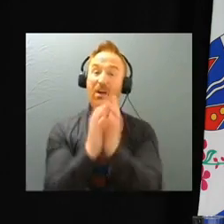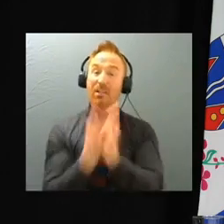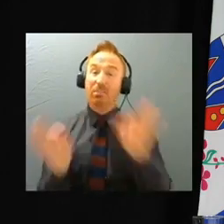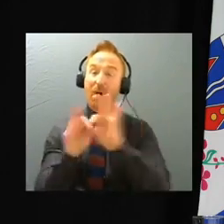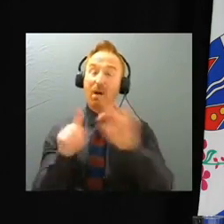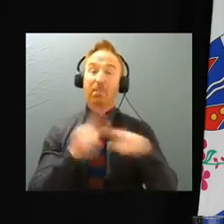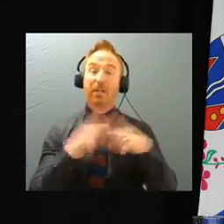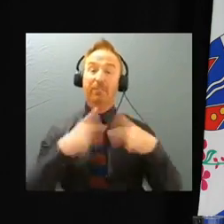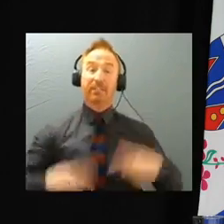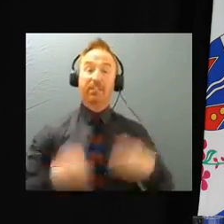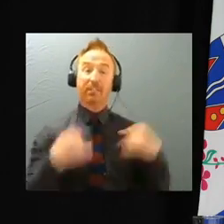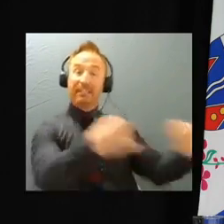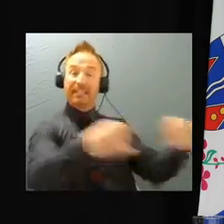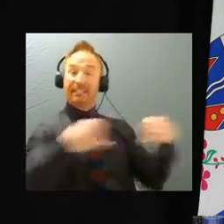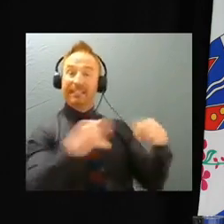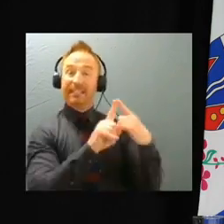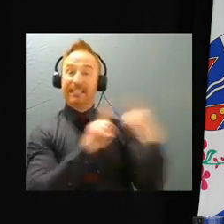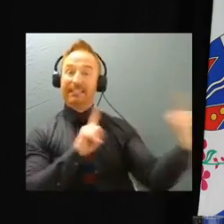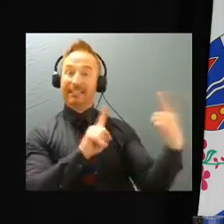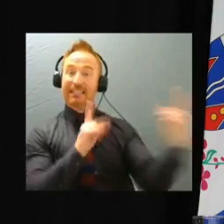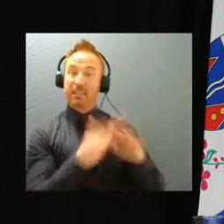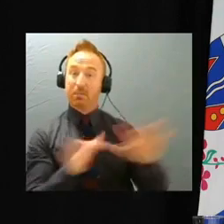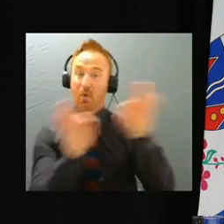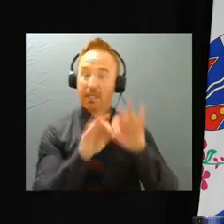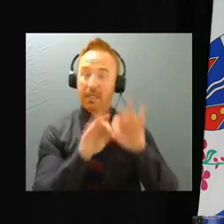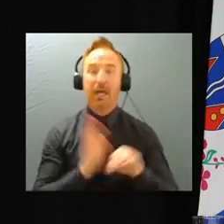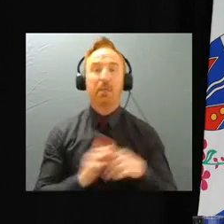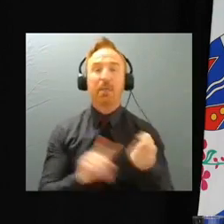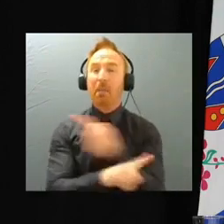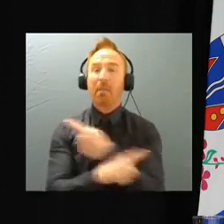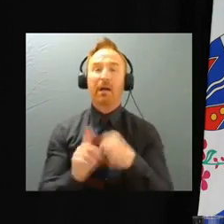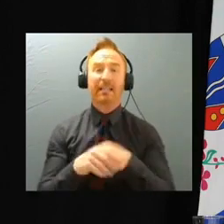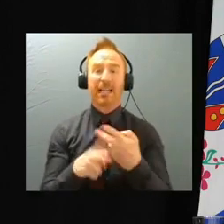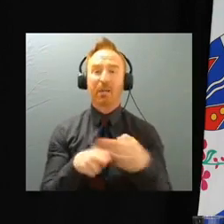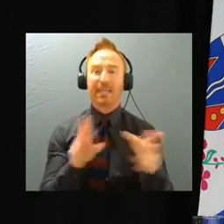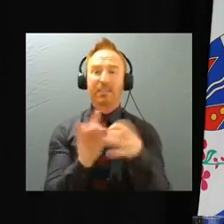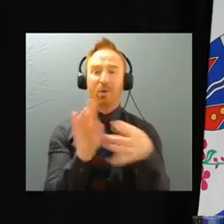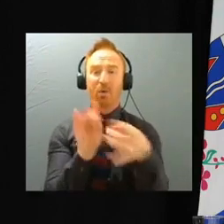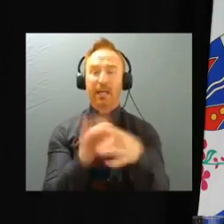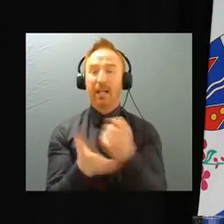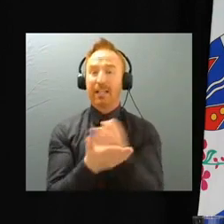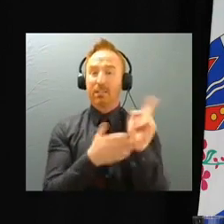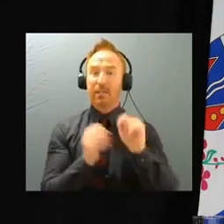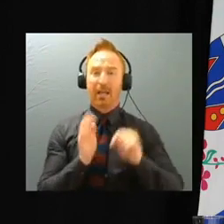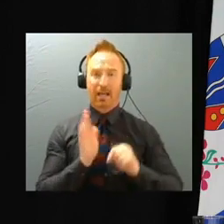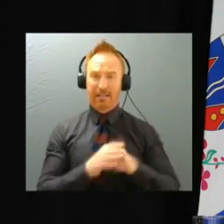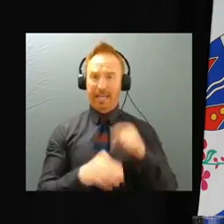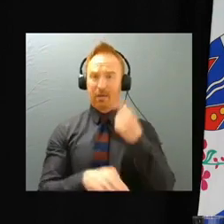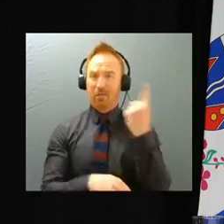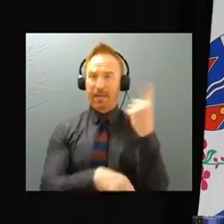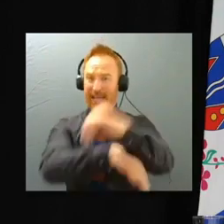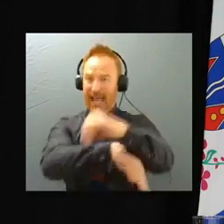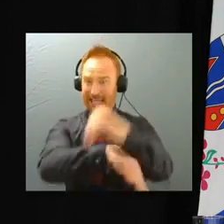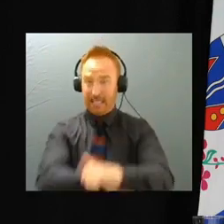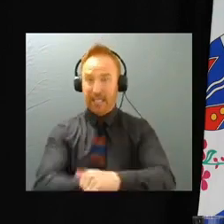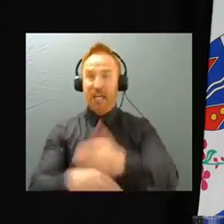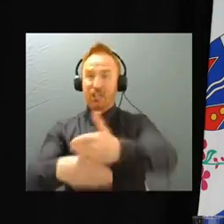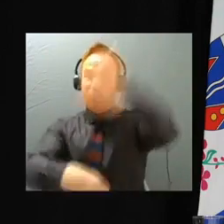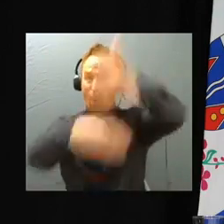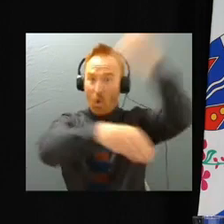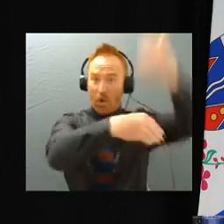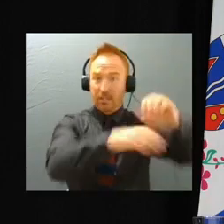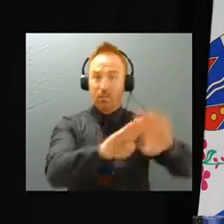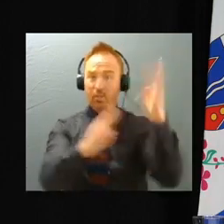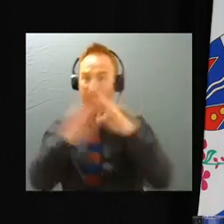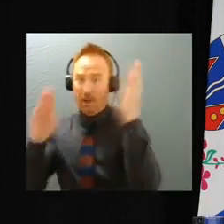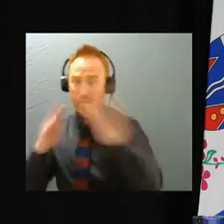distancing. A quick story. Last week I came home one evening to the doors and windows wide open in my house.